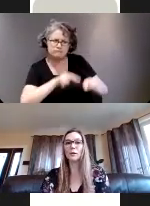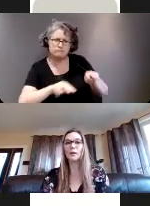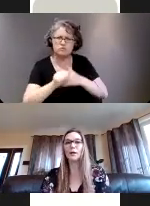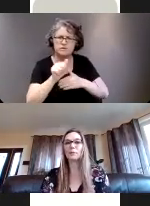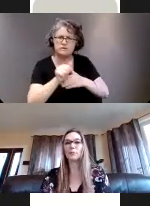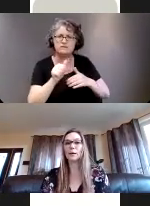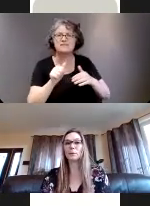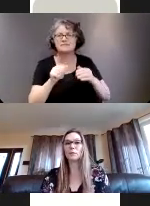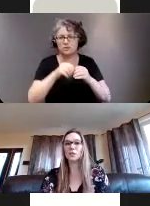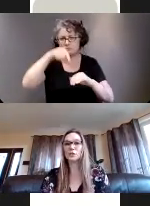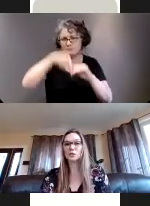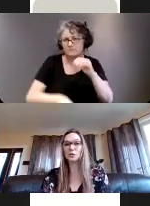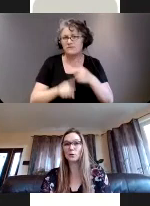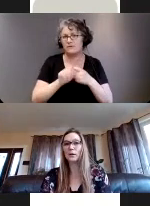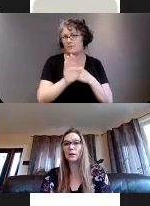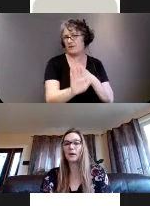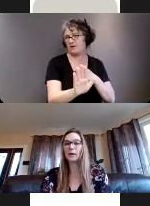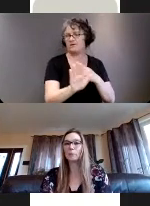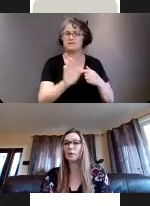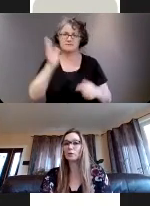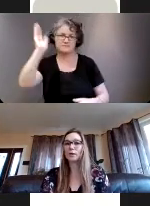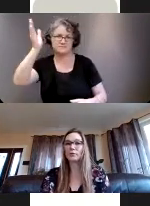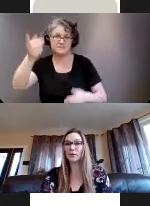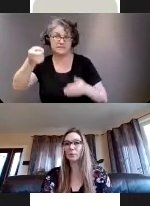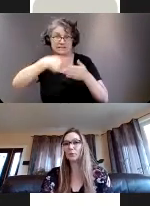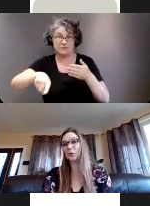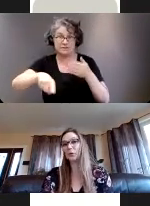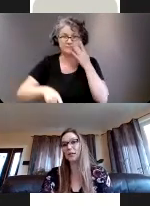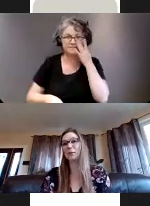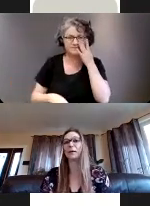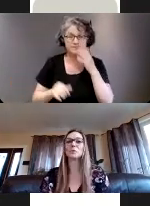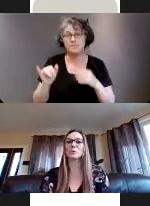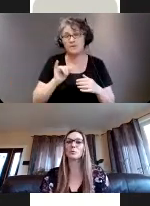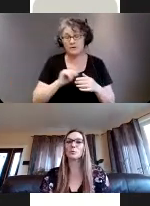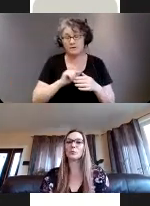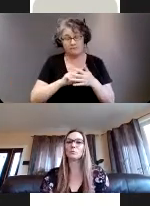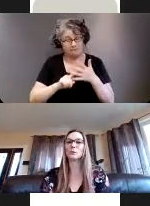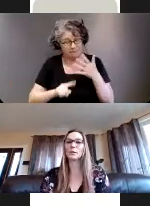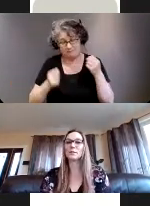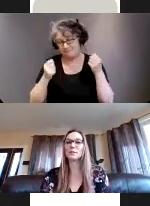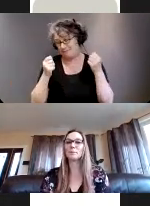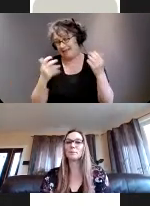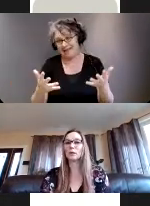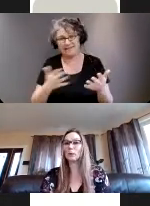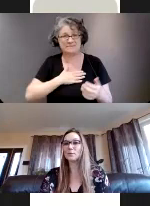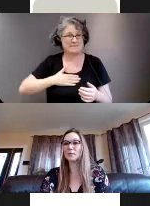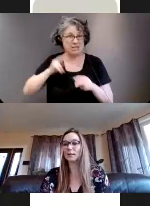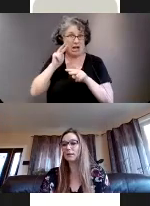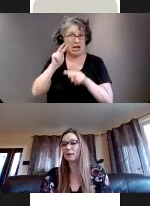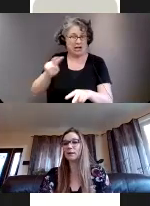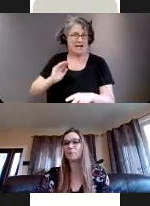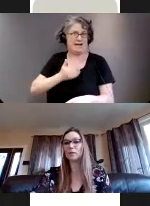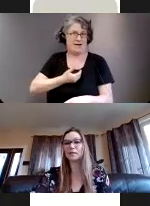further from that presentation. So we also have a number of other ones coming up. So please look at our